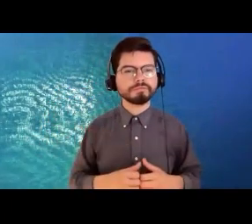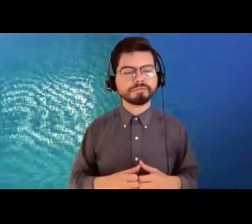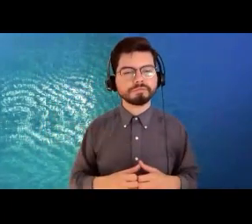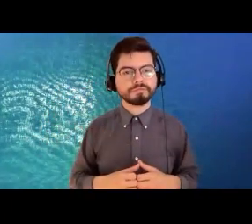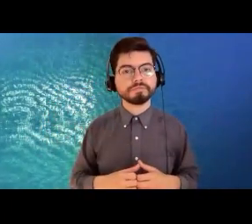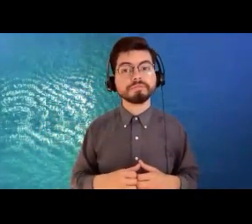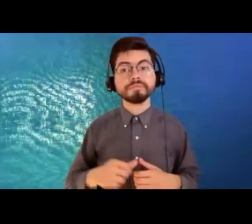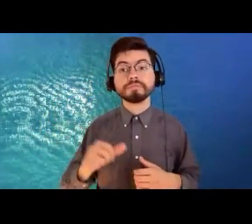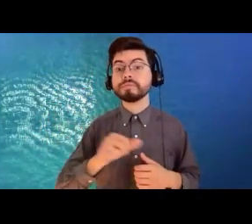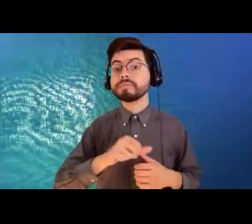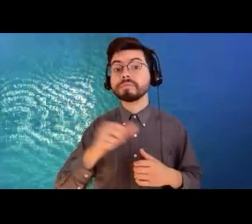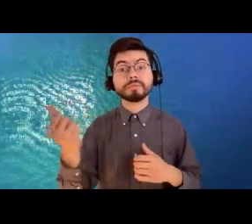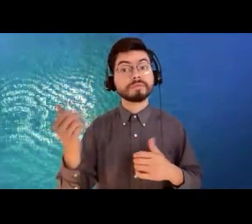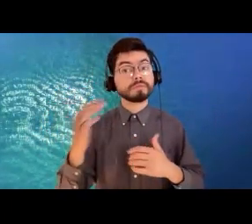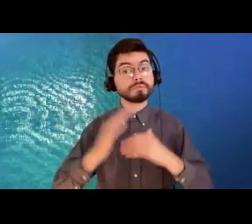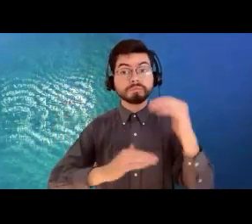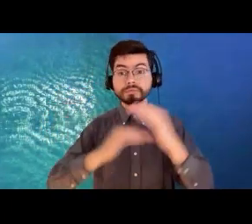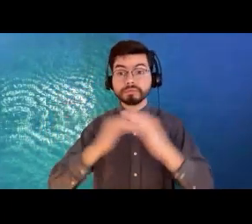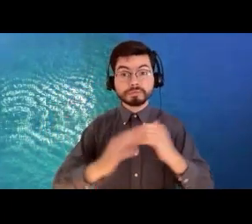infrastructure.